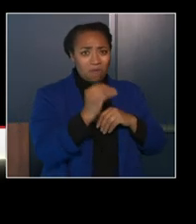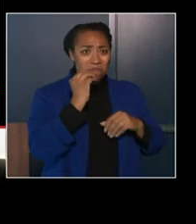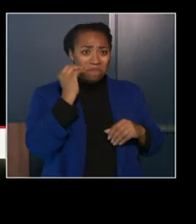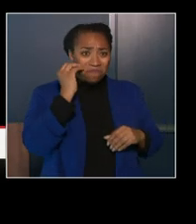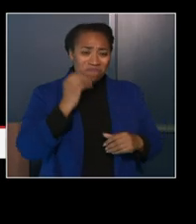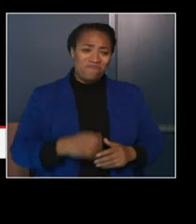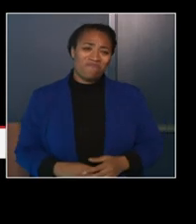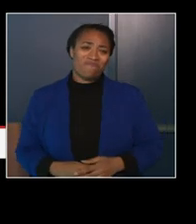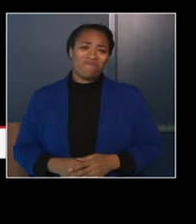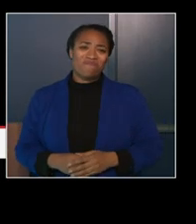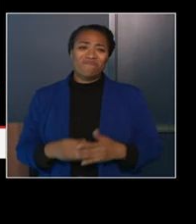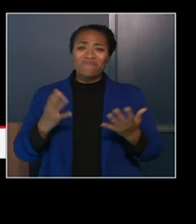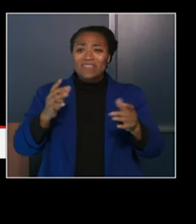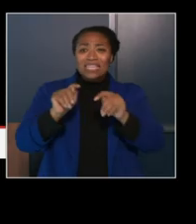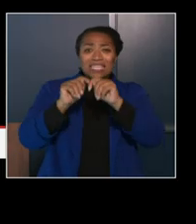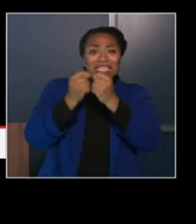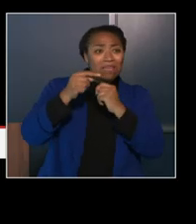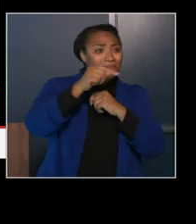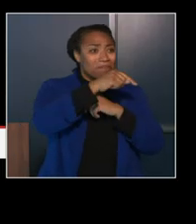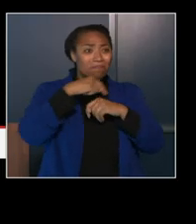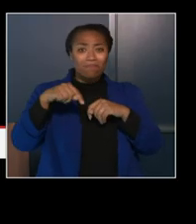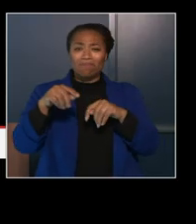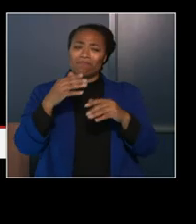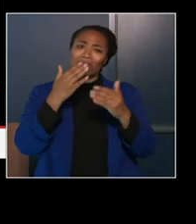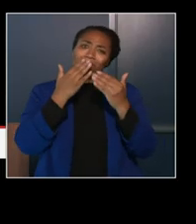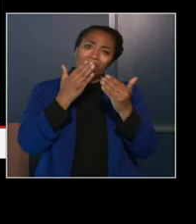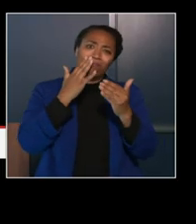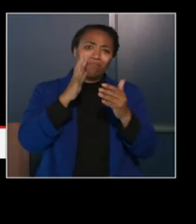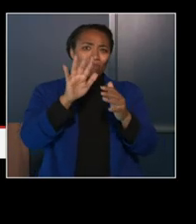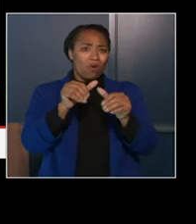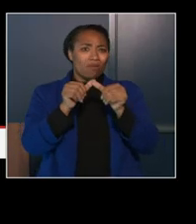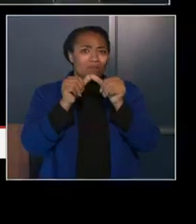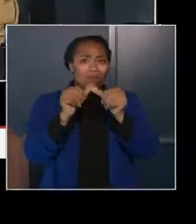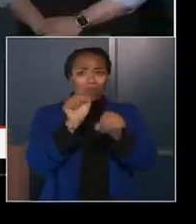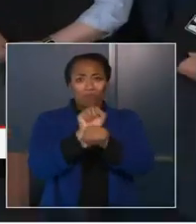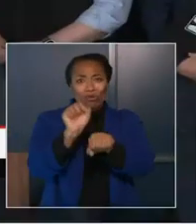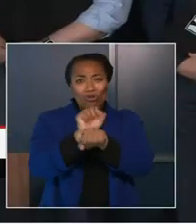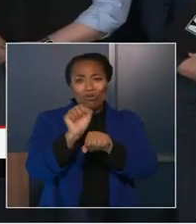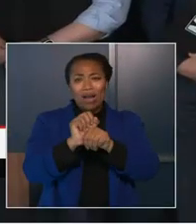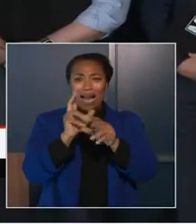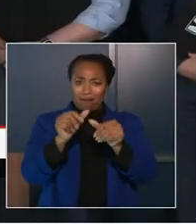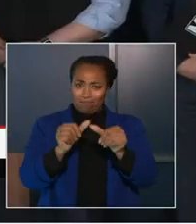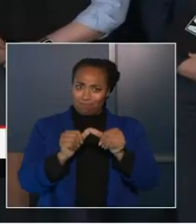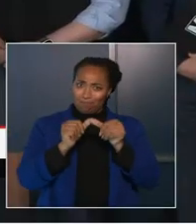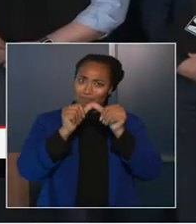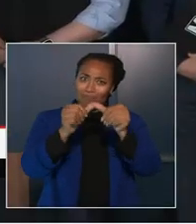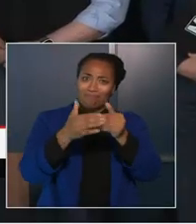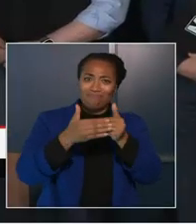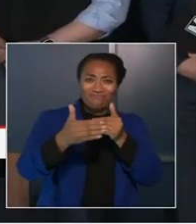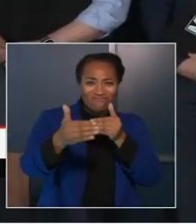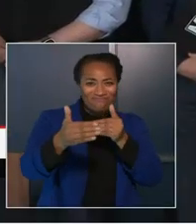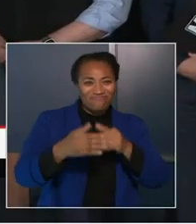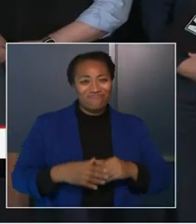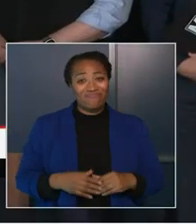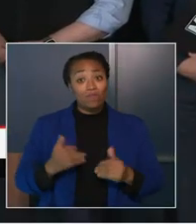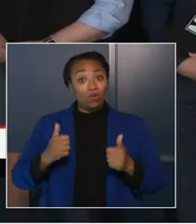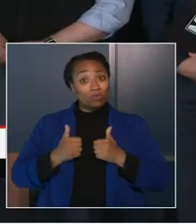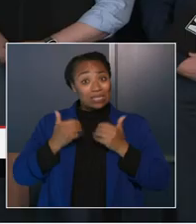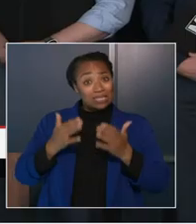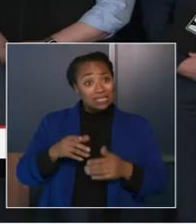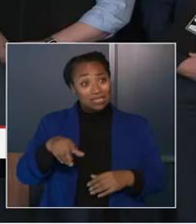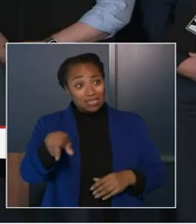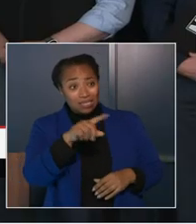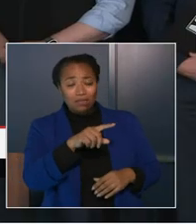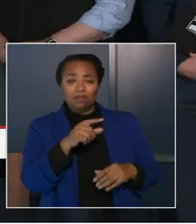working long hours over the next several days. I also want to ask residents to be safe. And when you hear